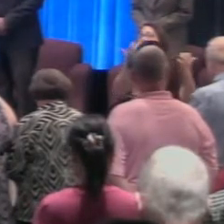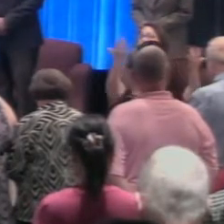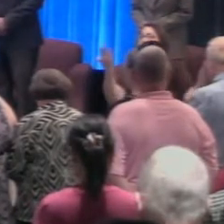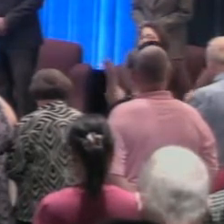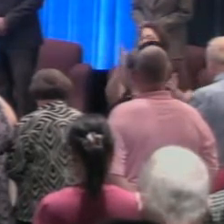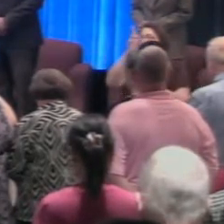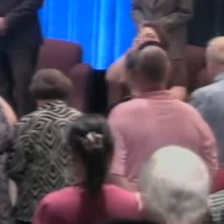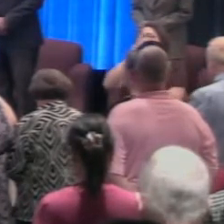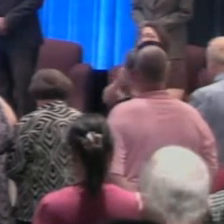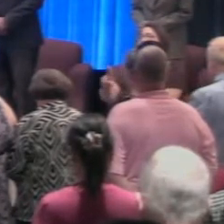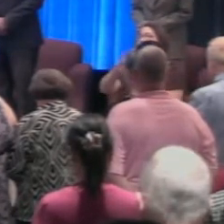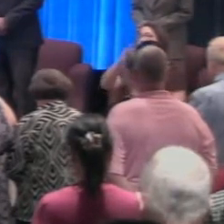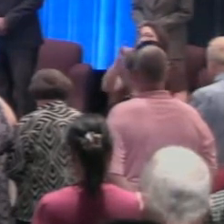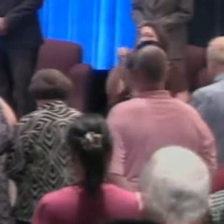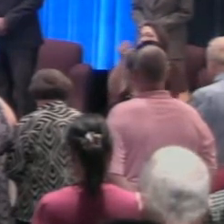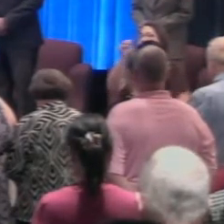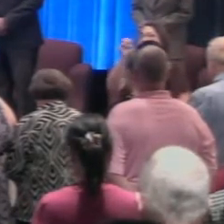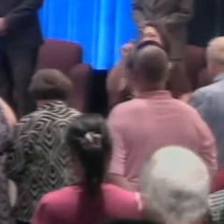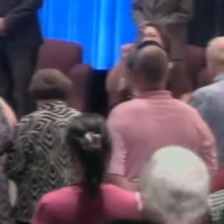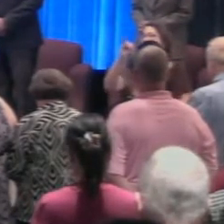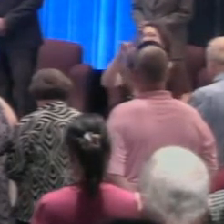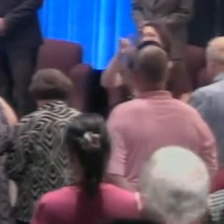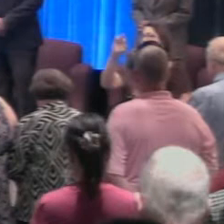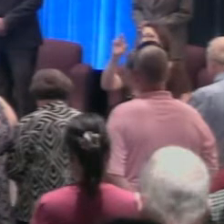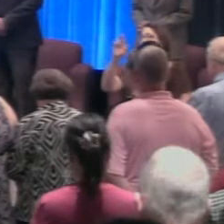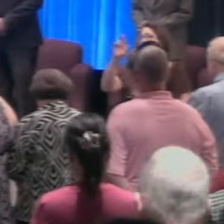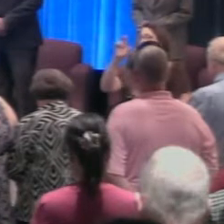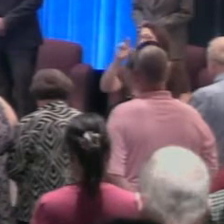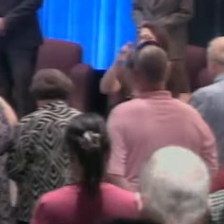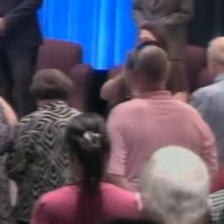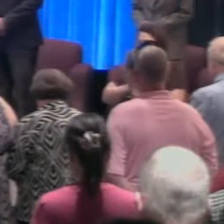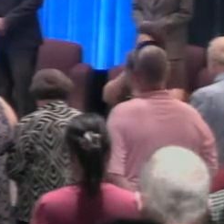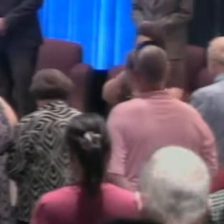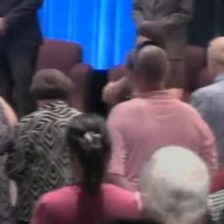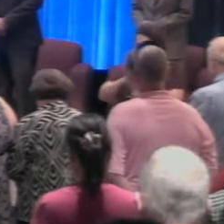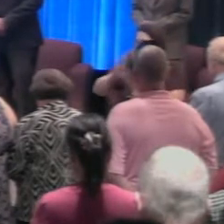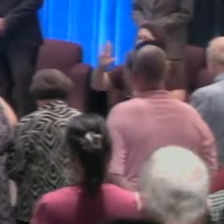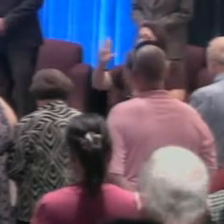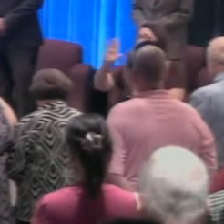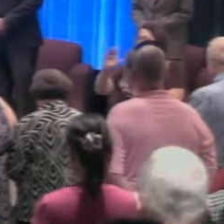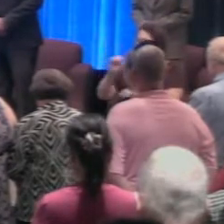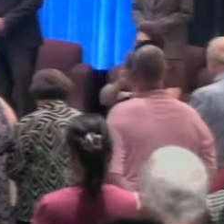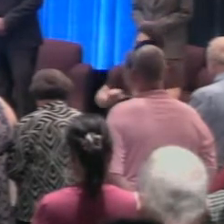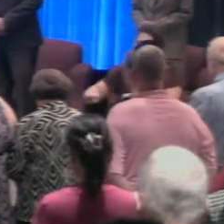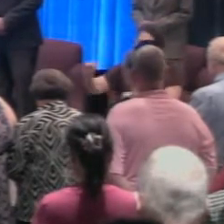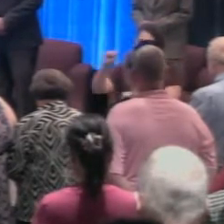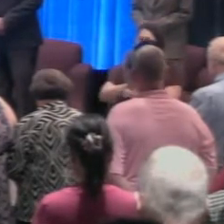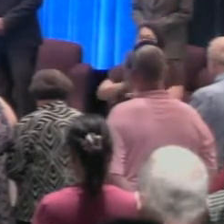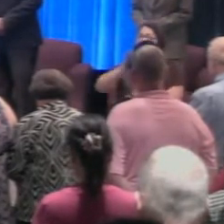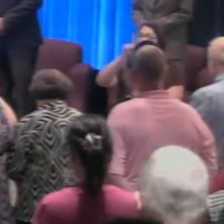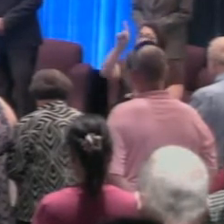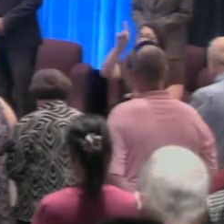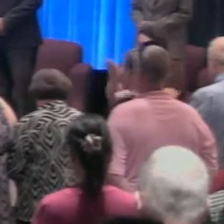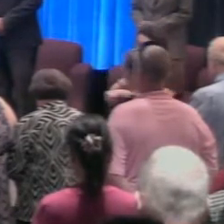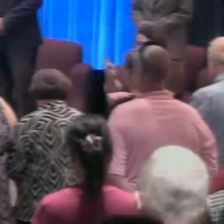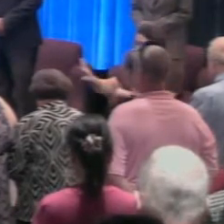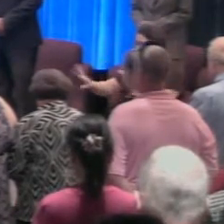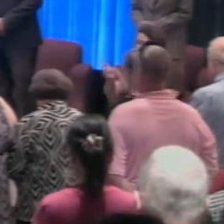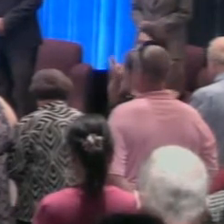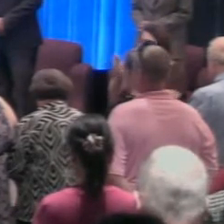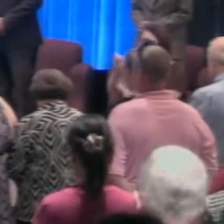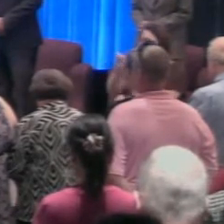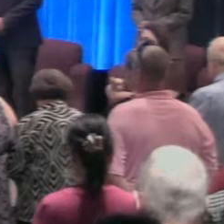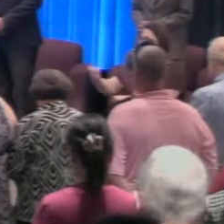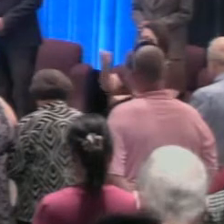honor Janet Miller. We give you thanks, O God, for her dedication to the work to which you called her and her